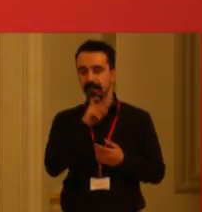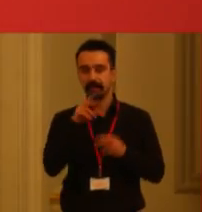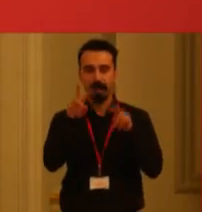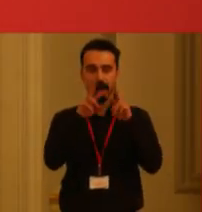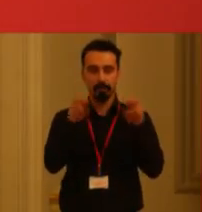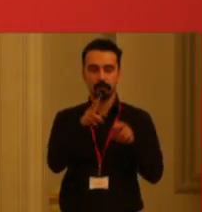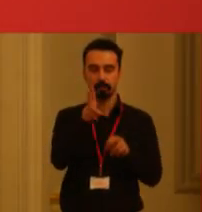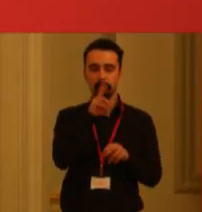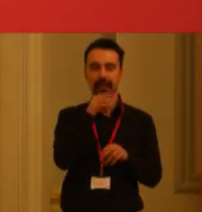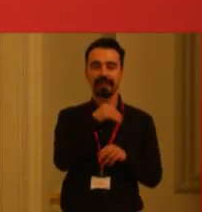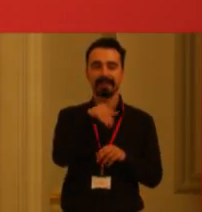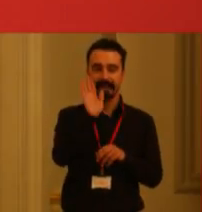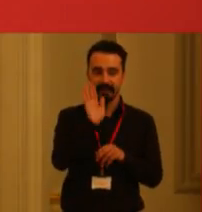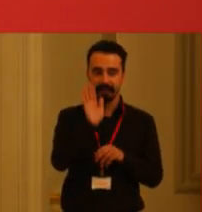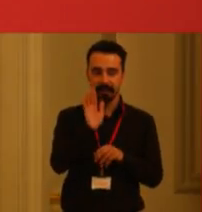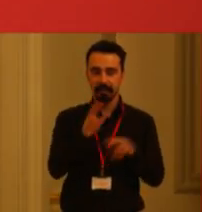with these people. Well, that's wrong.